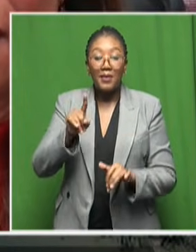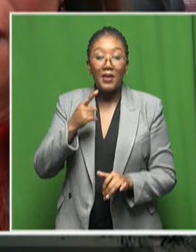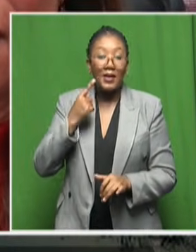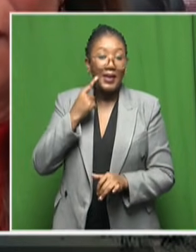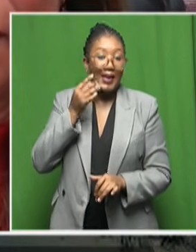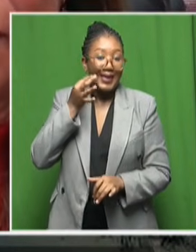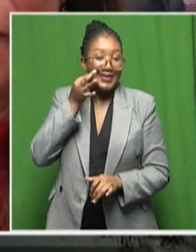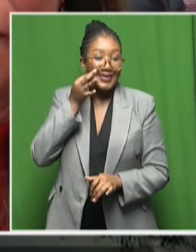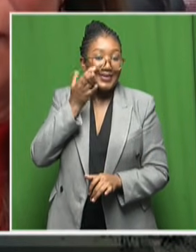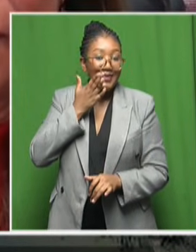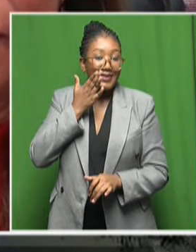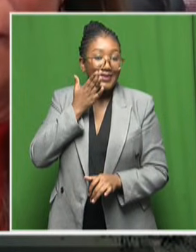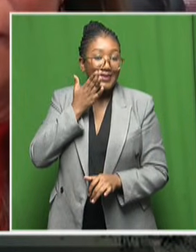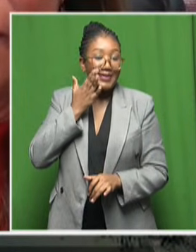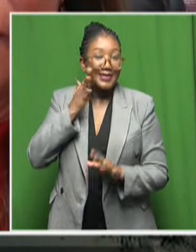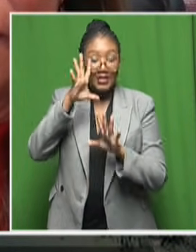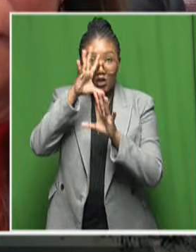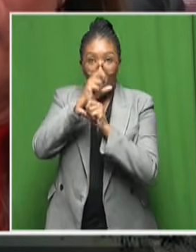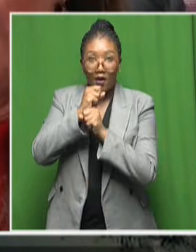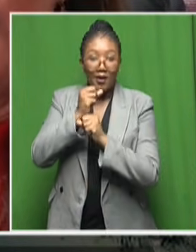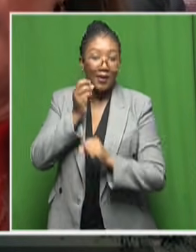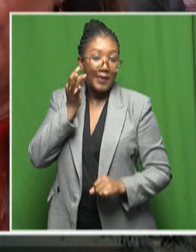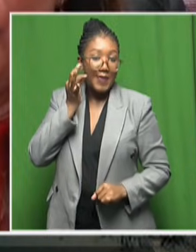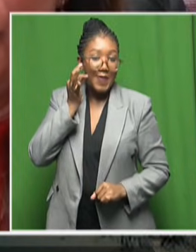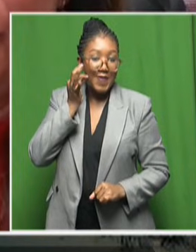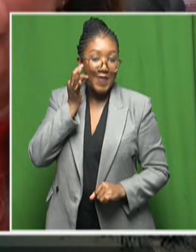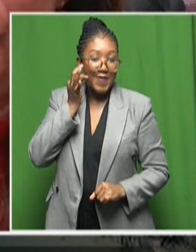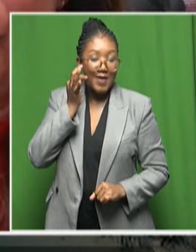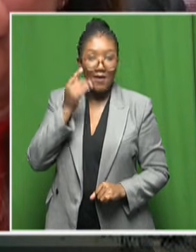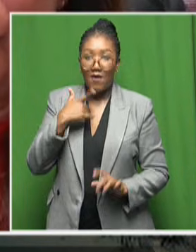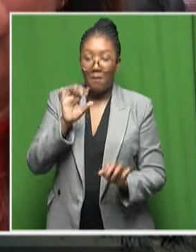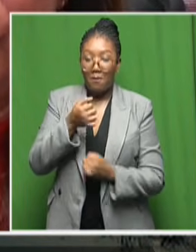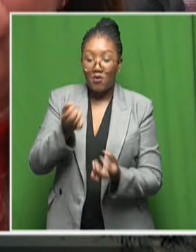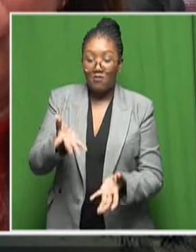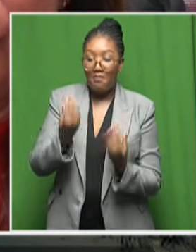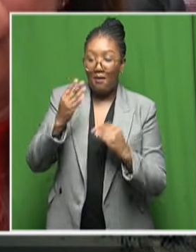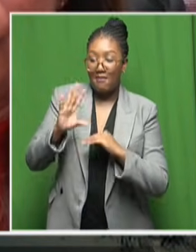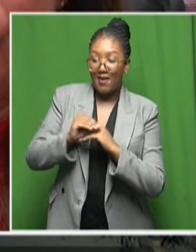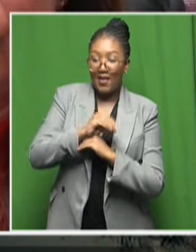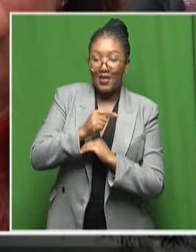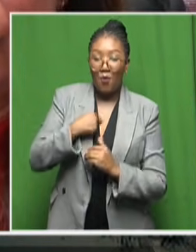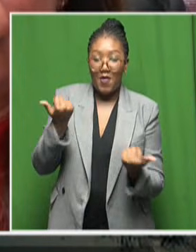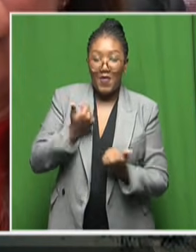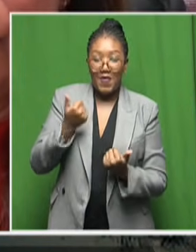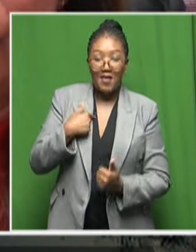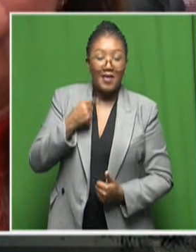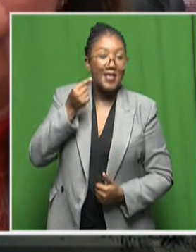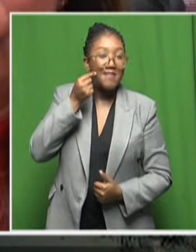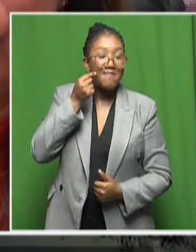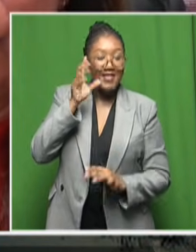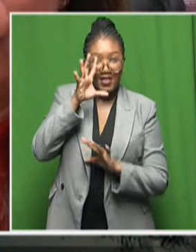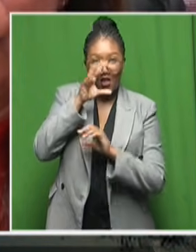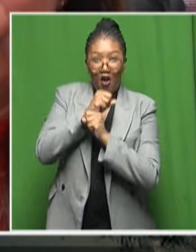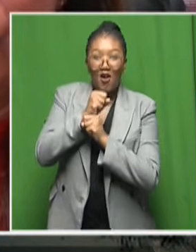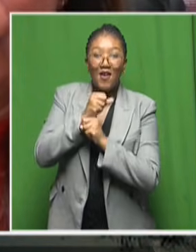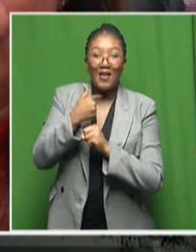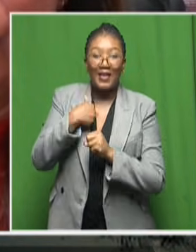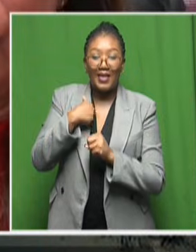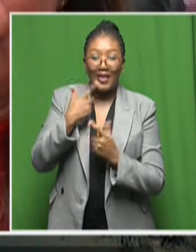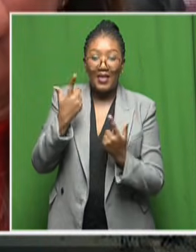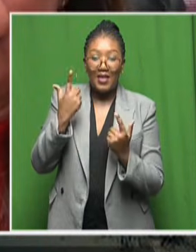darker-skinned people don't get skin cancer, and you're okay, and you can't get sunburned in cloudy, windy, and